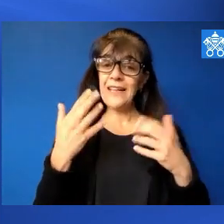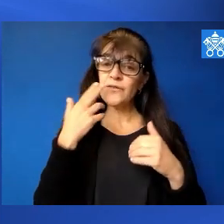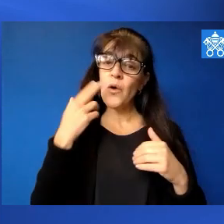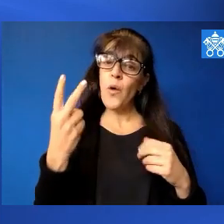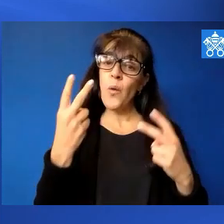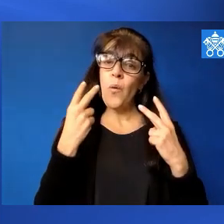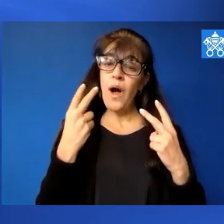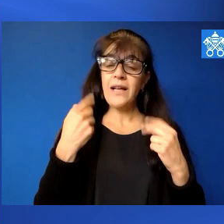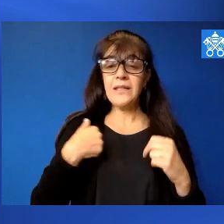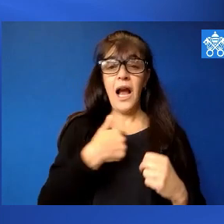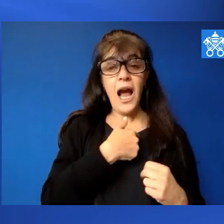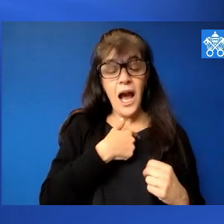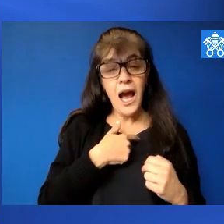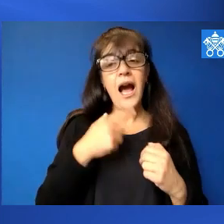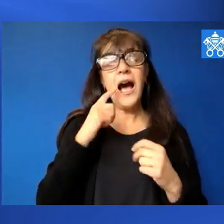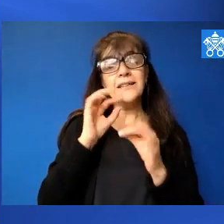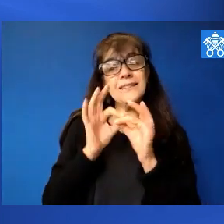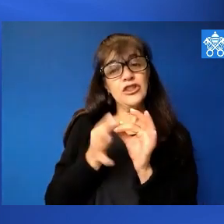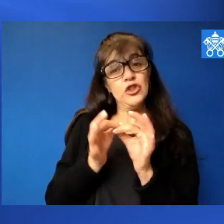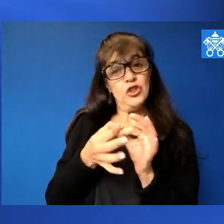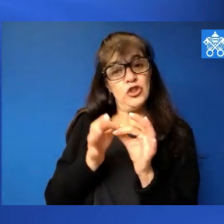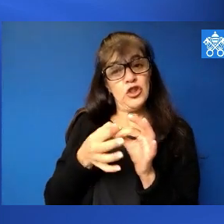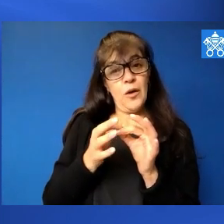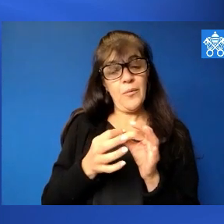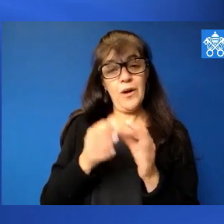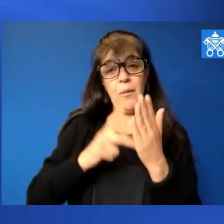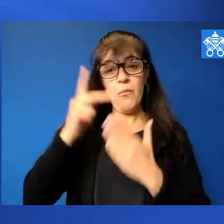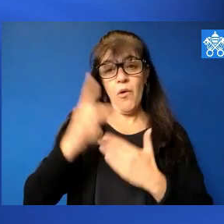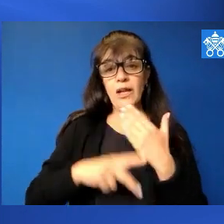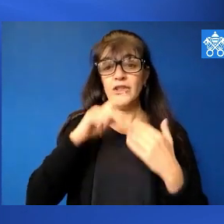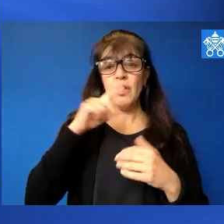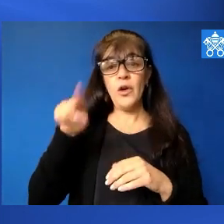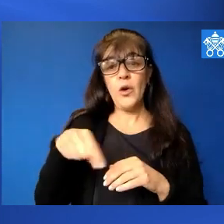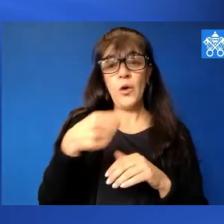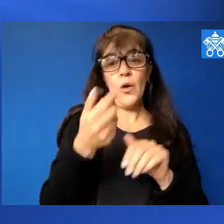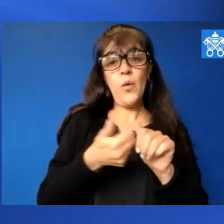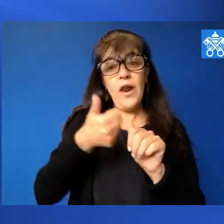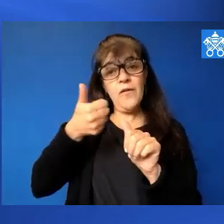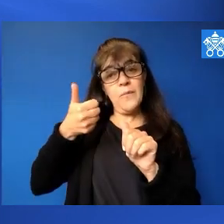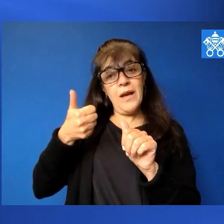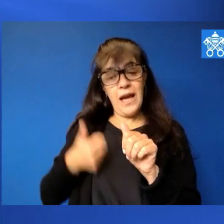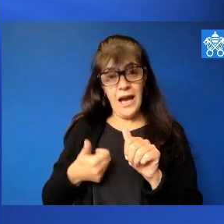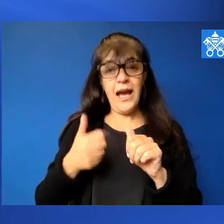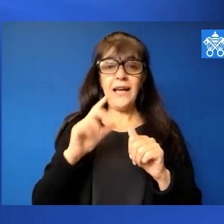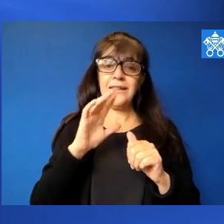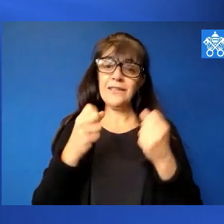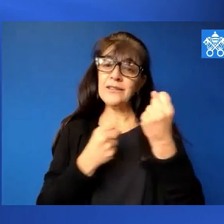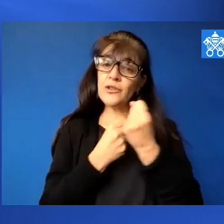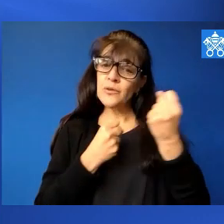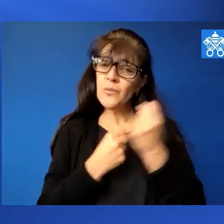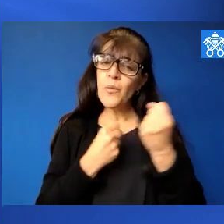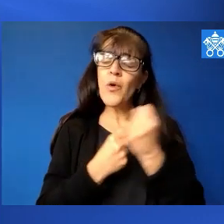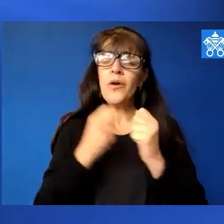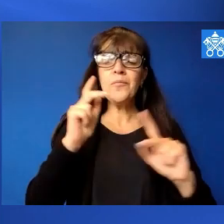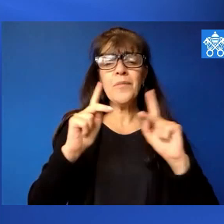links to our Facebook page, Instagram, Twitter, and YouTube accounts are all there as well. On behalf of Vatican Media, all my colleagues and